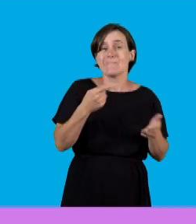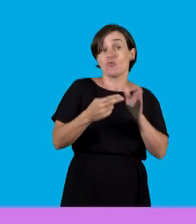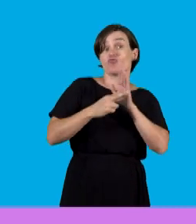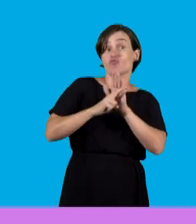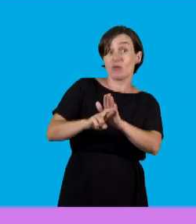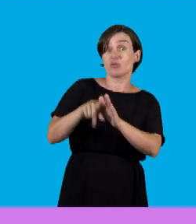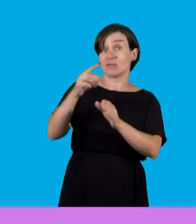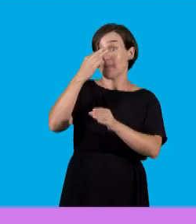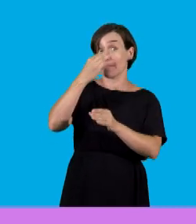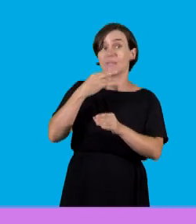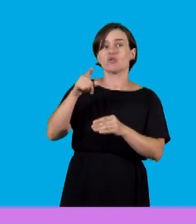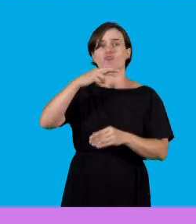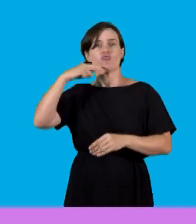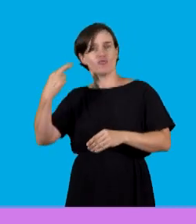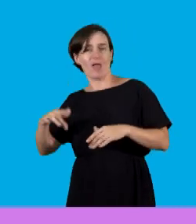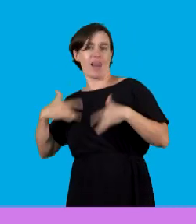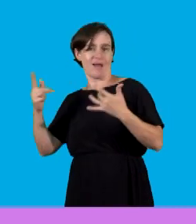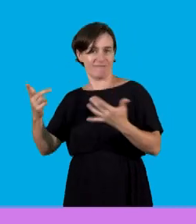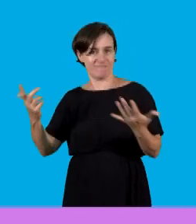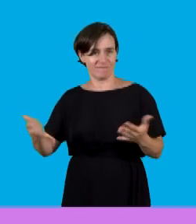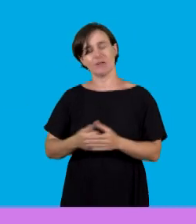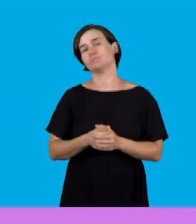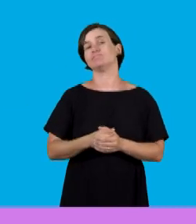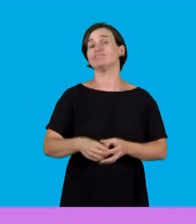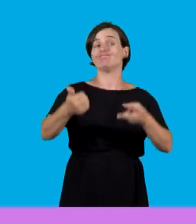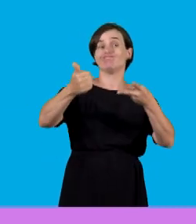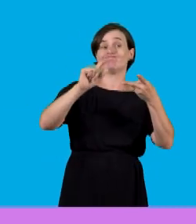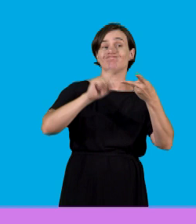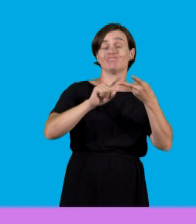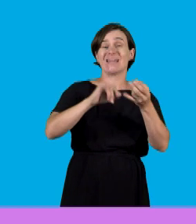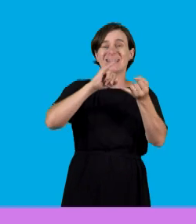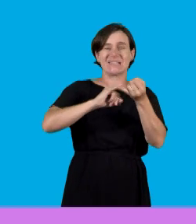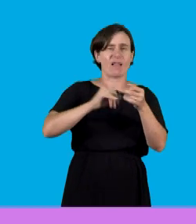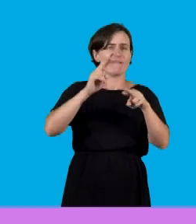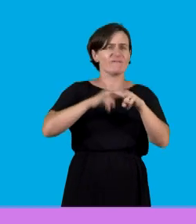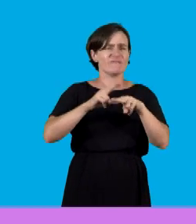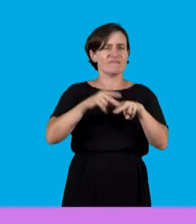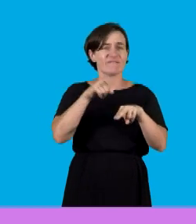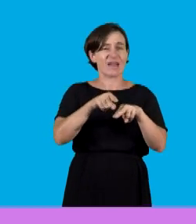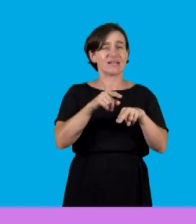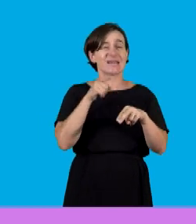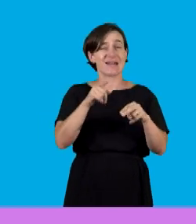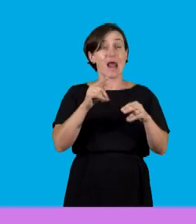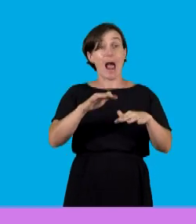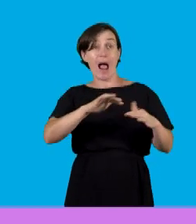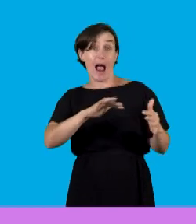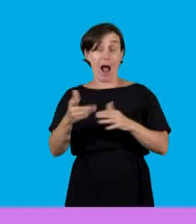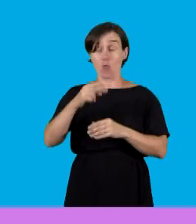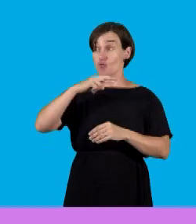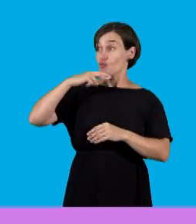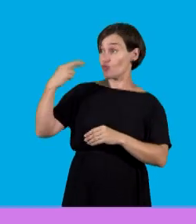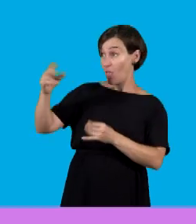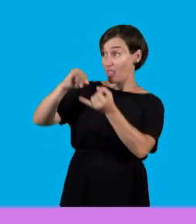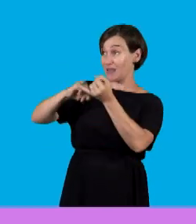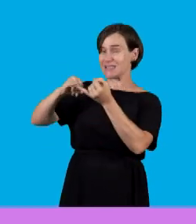of the picture on the drawing in relation to its actual size. Scale factor, the factor by which the size of the real object